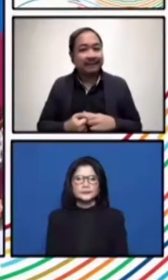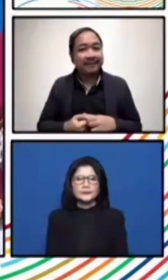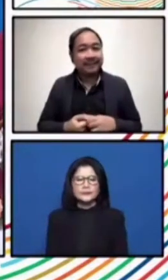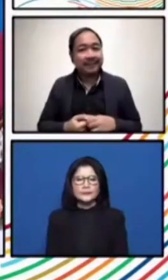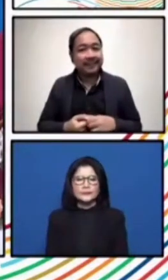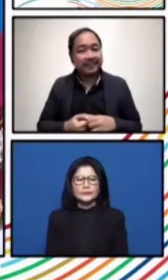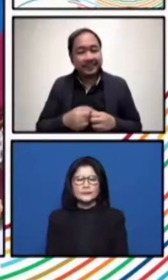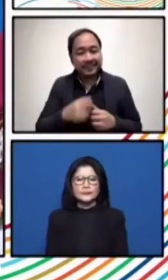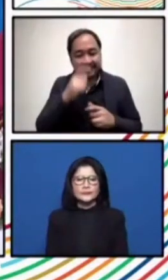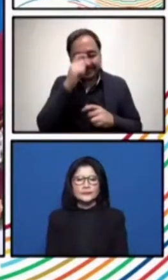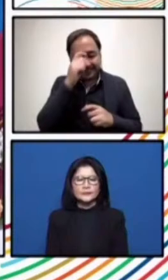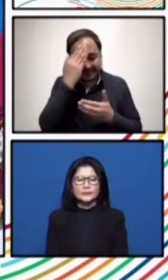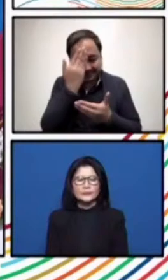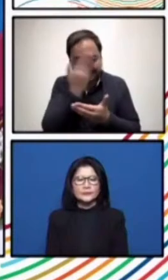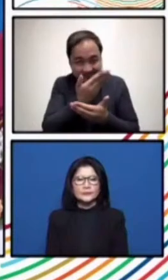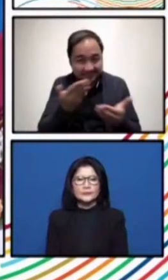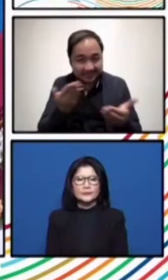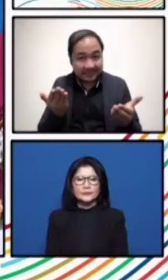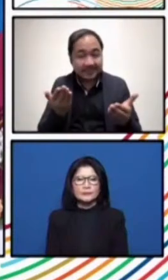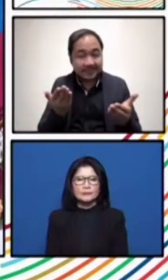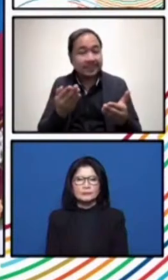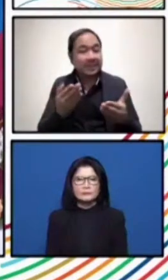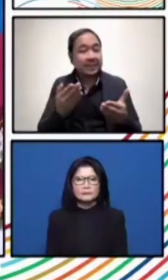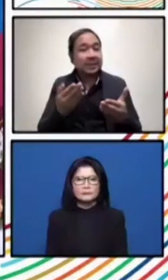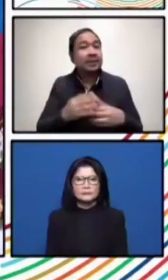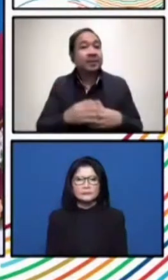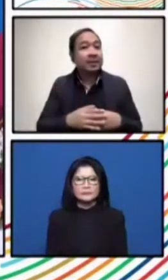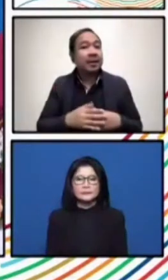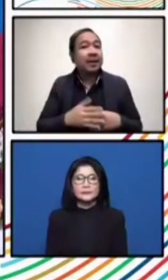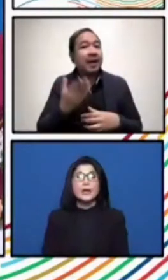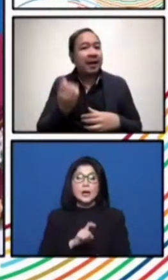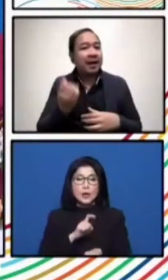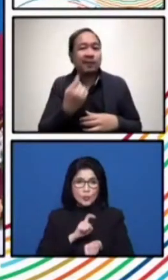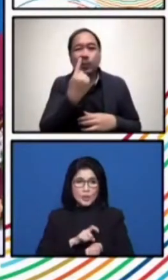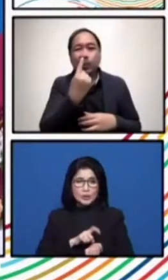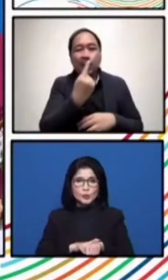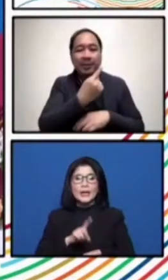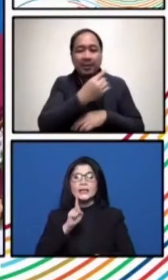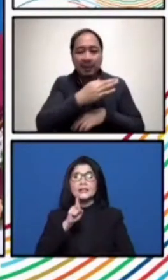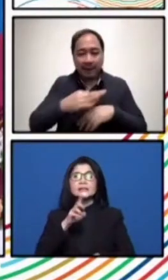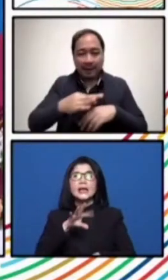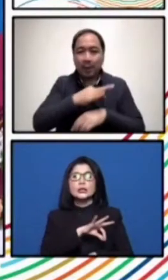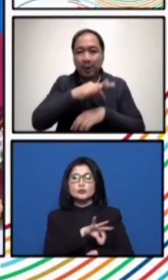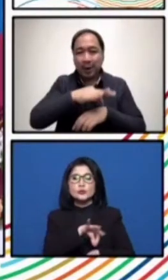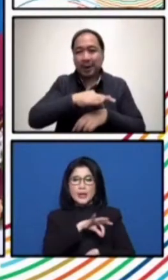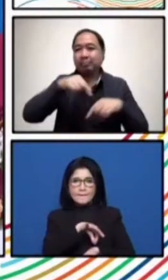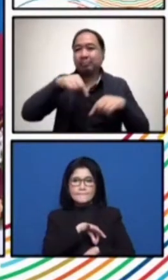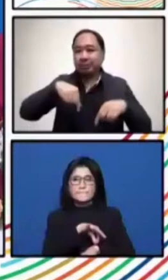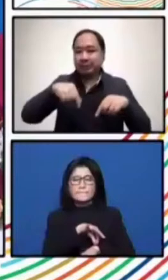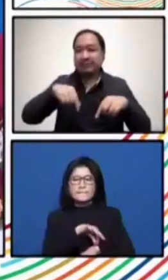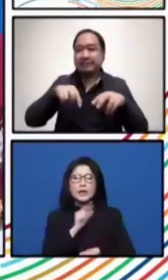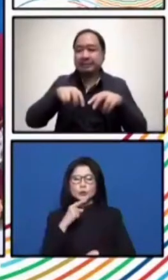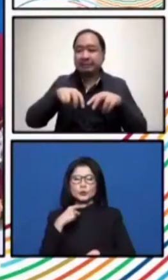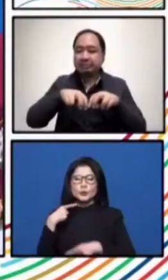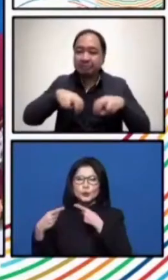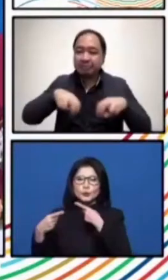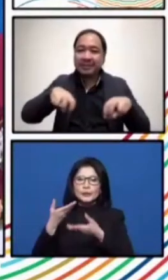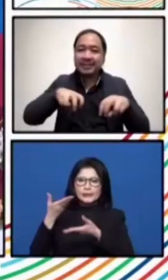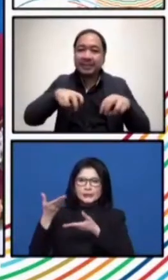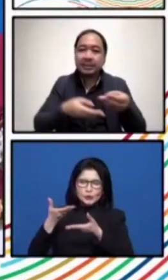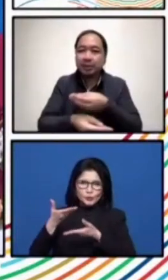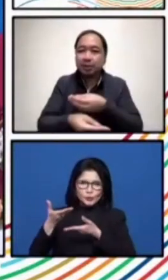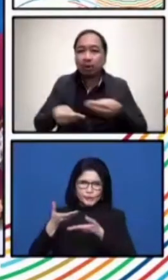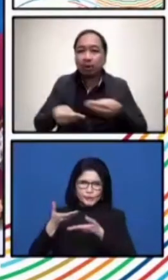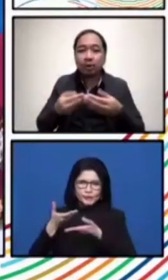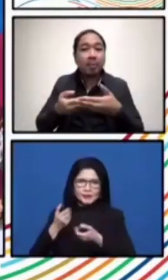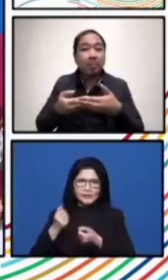Excellency distinguished delegate we we only have one hours for discussion before interferations from the